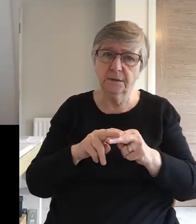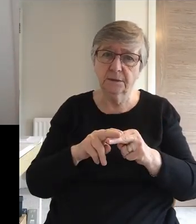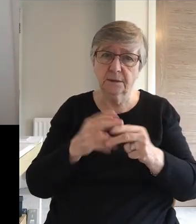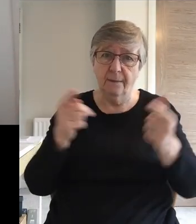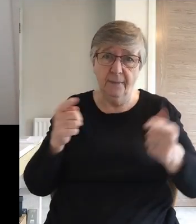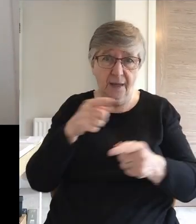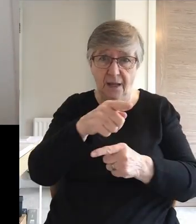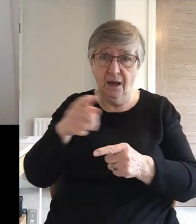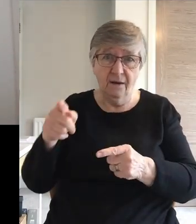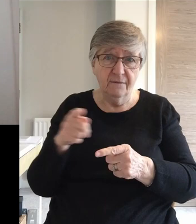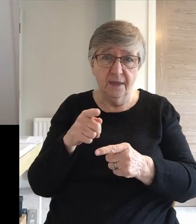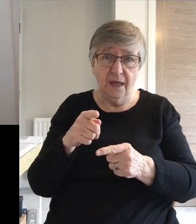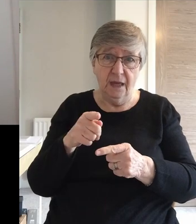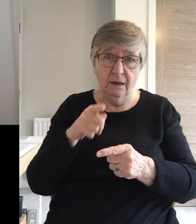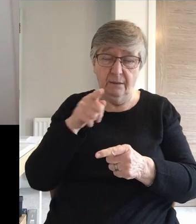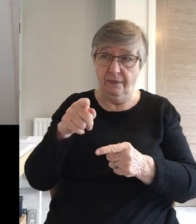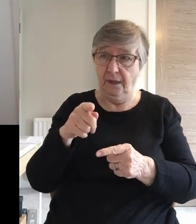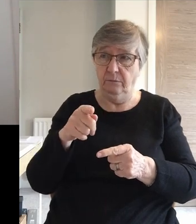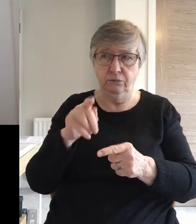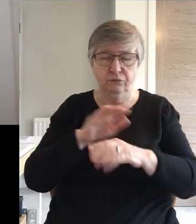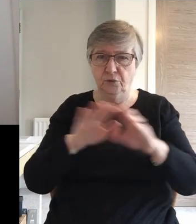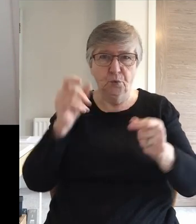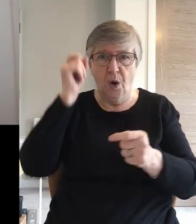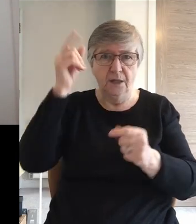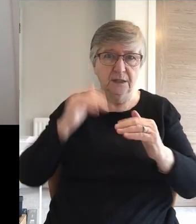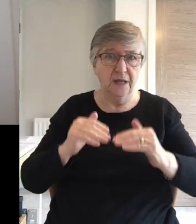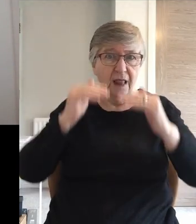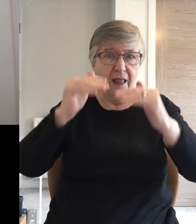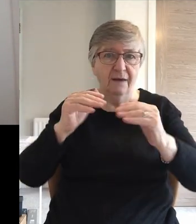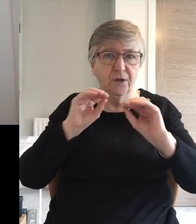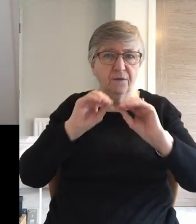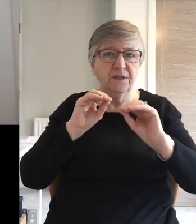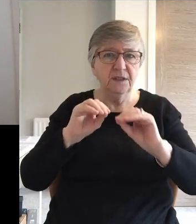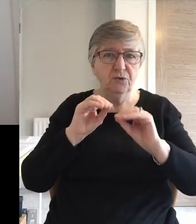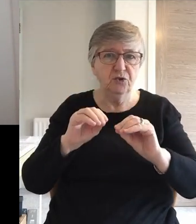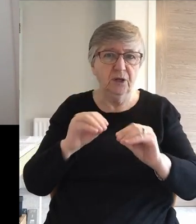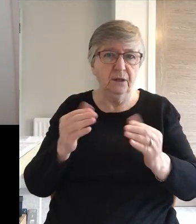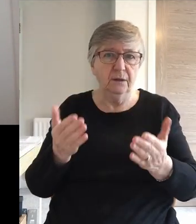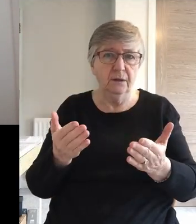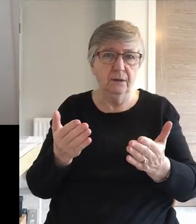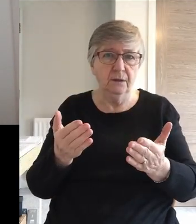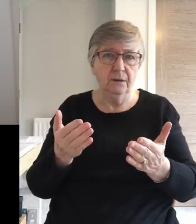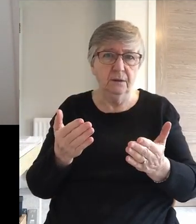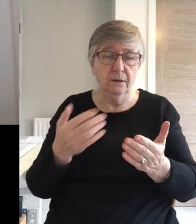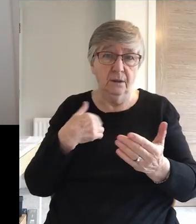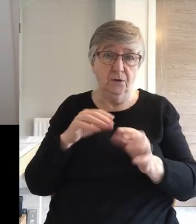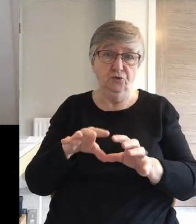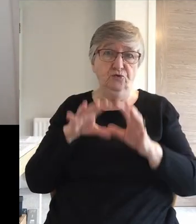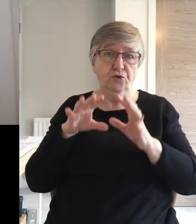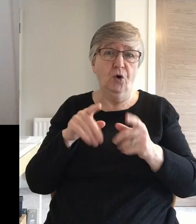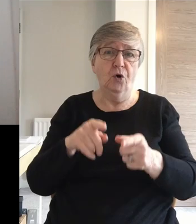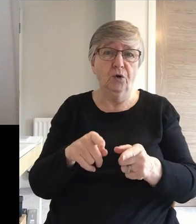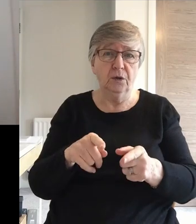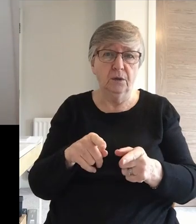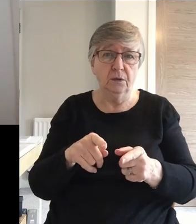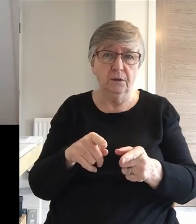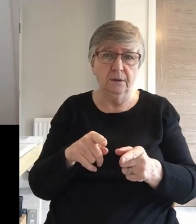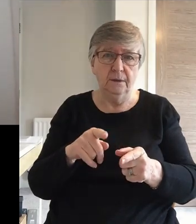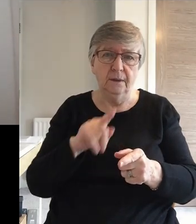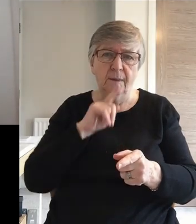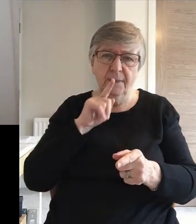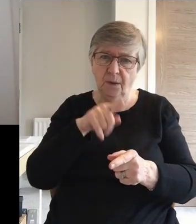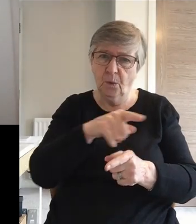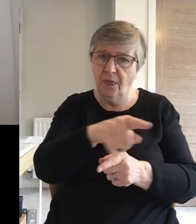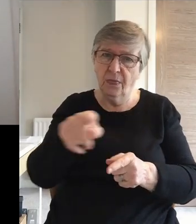whom this level of teaching at home will have come as a shock. And be with those who simply can't